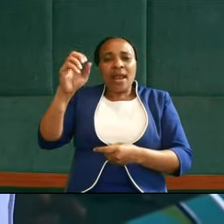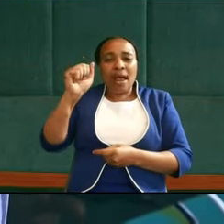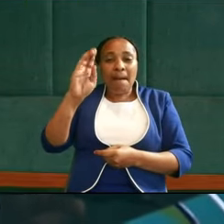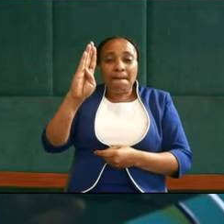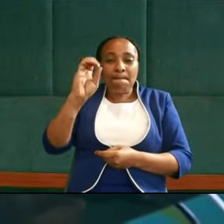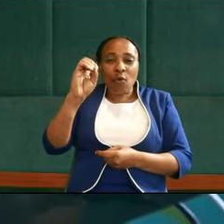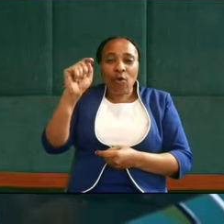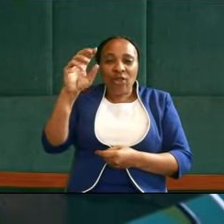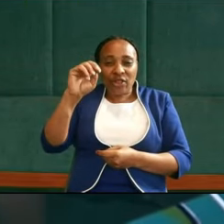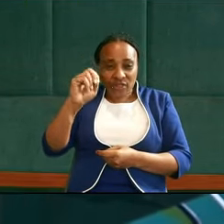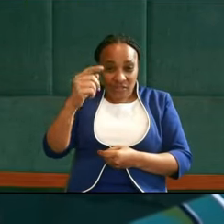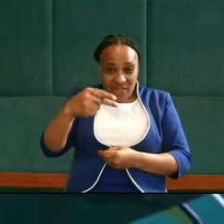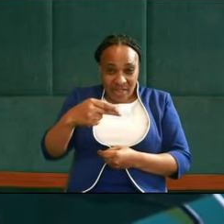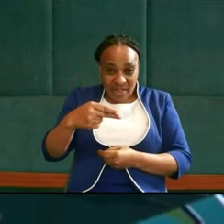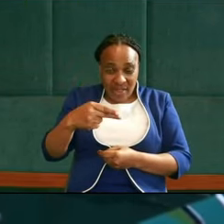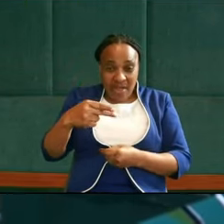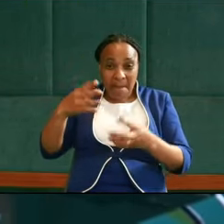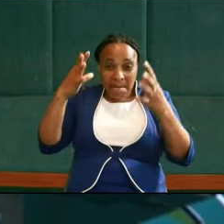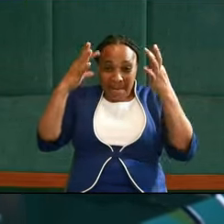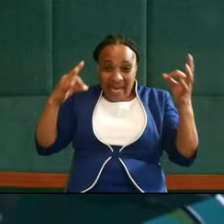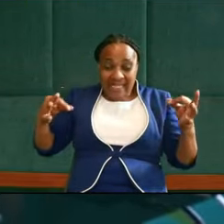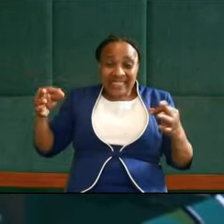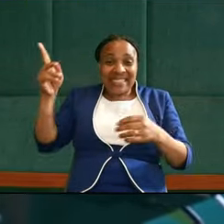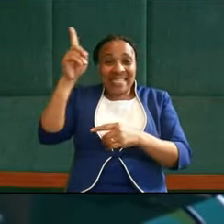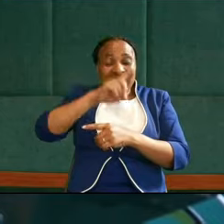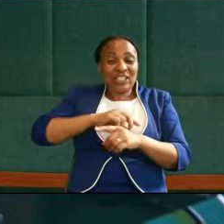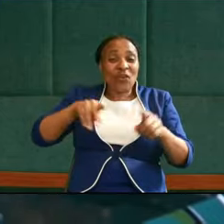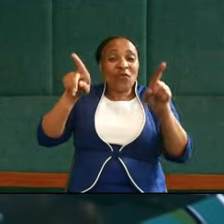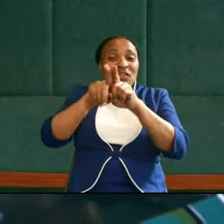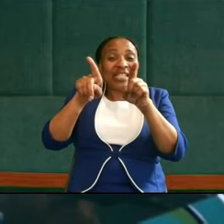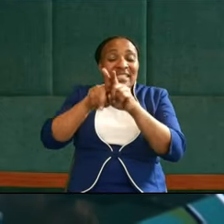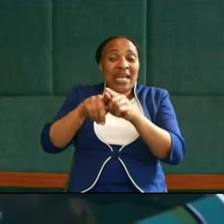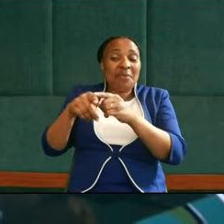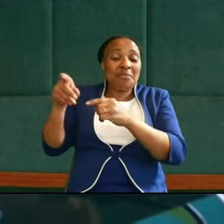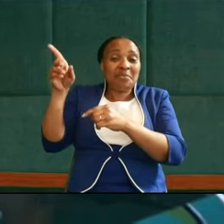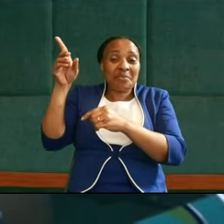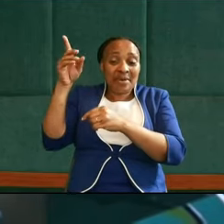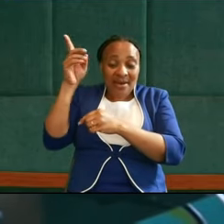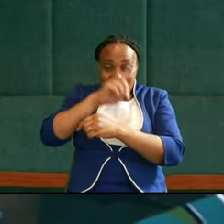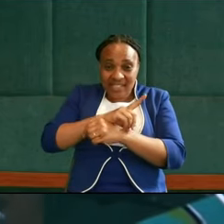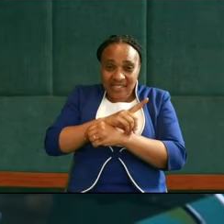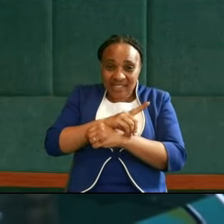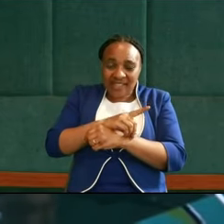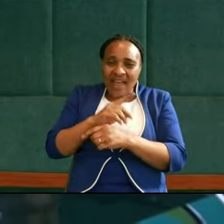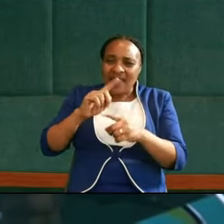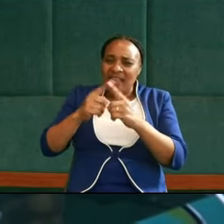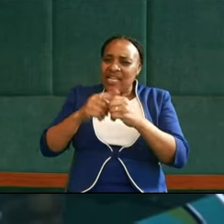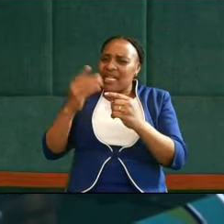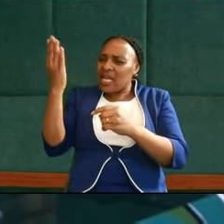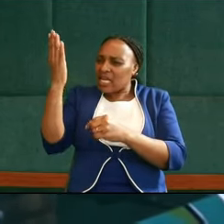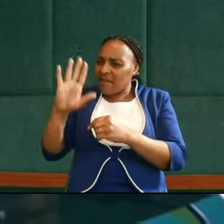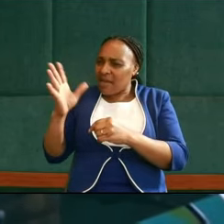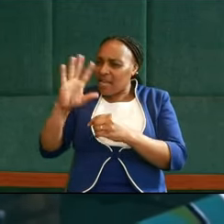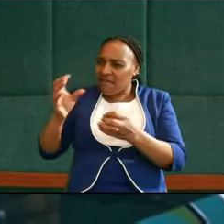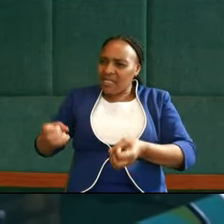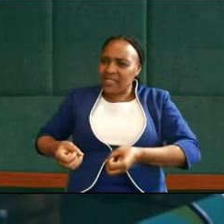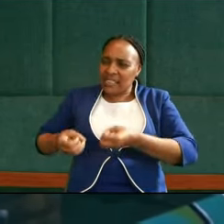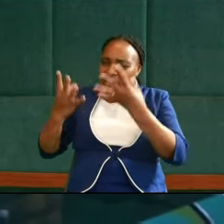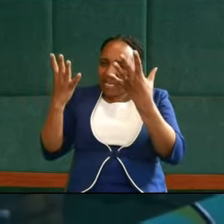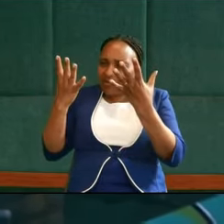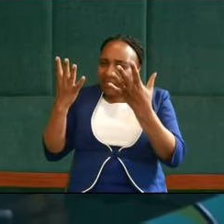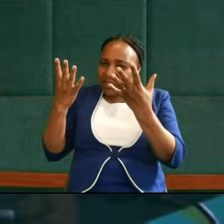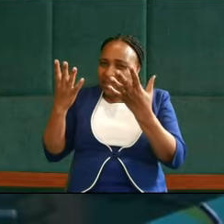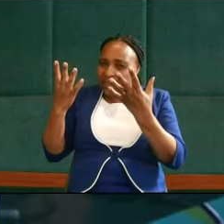the days of this age. And Ellen White says, they never sacrifice